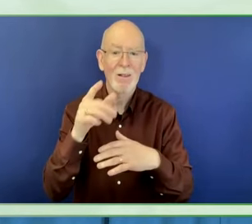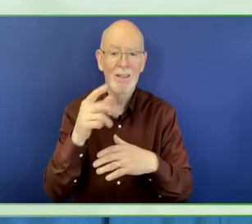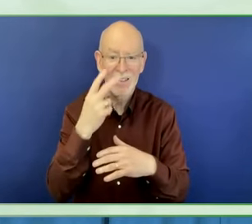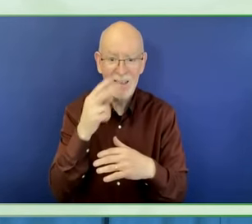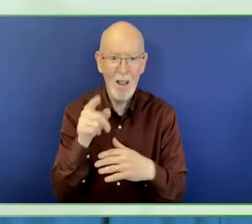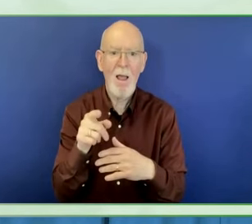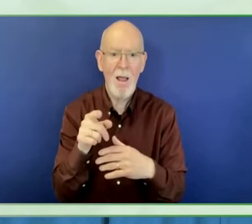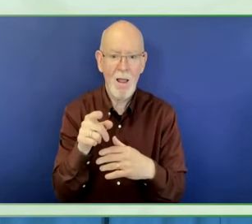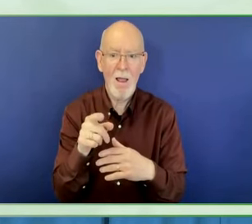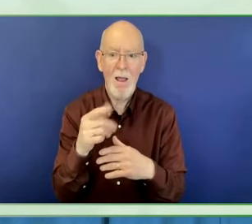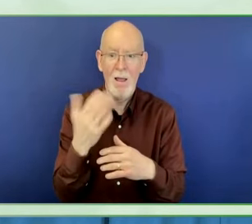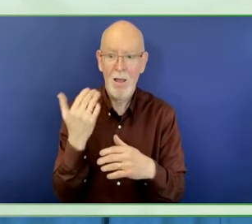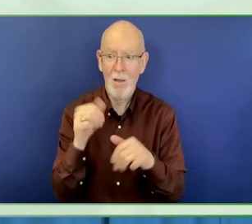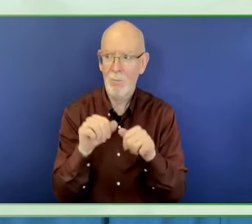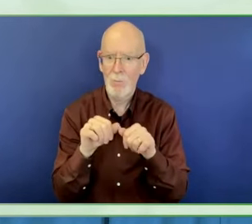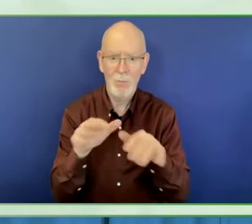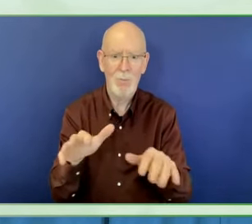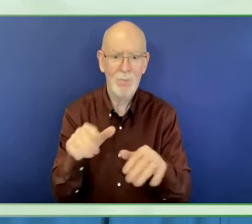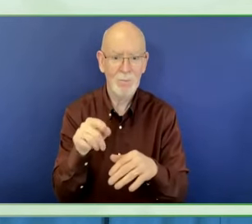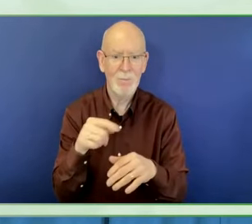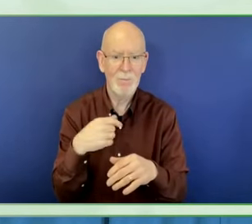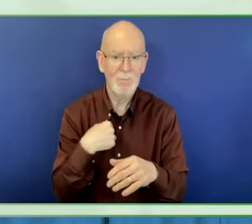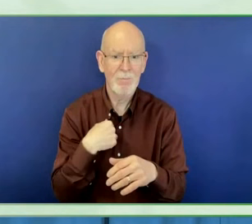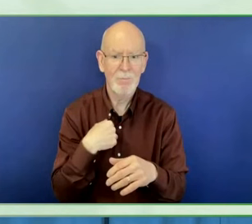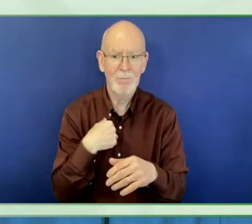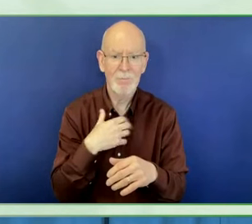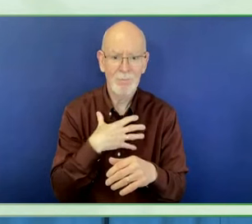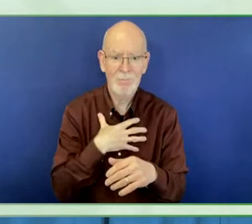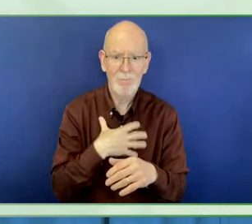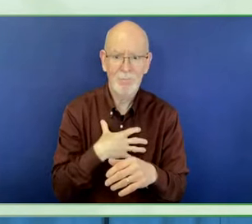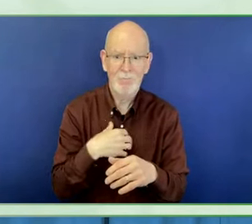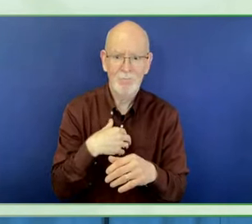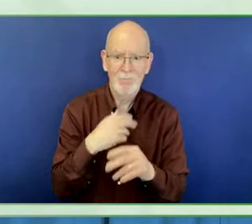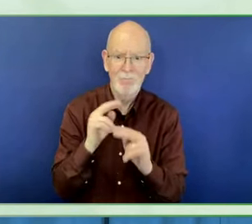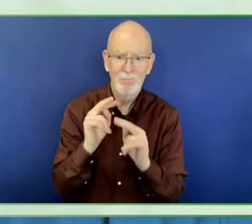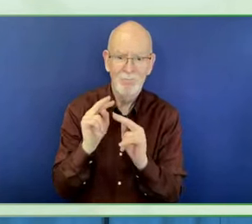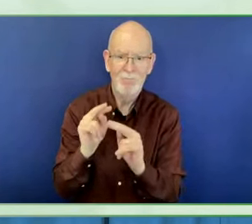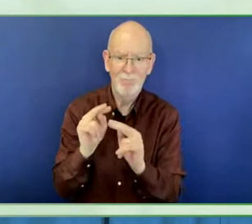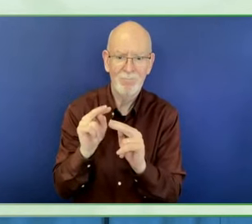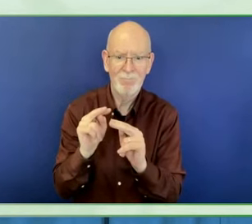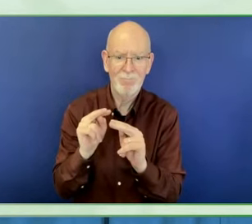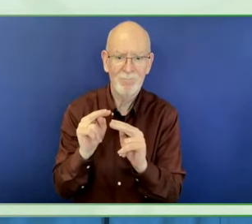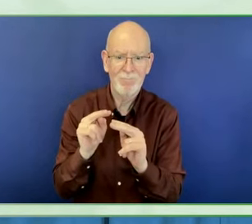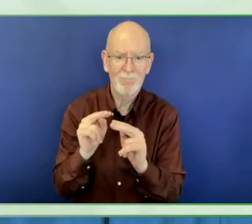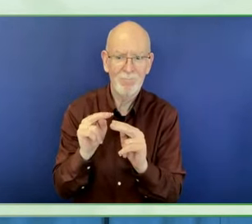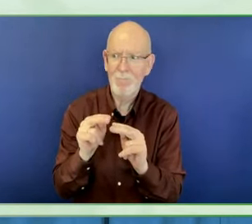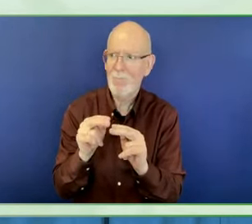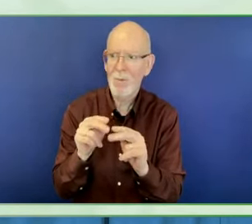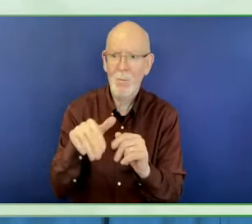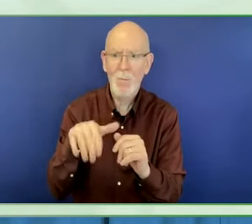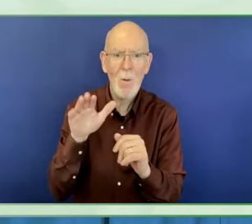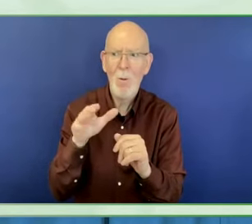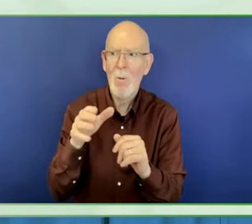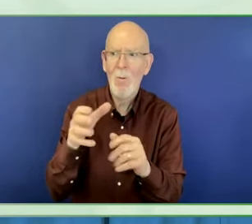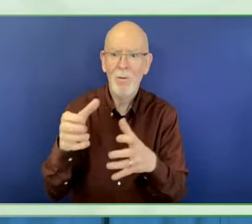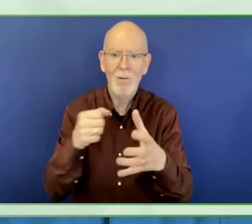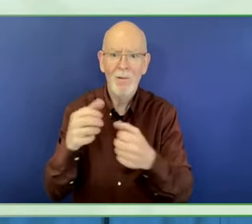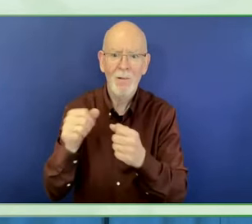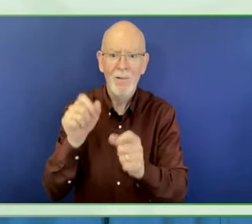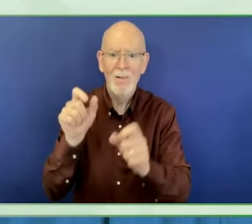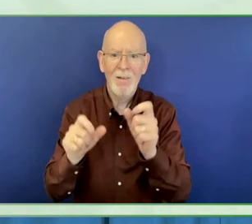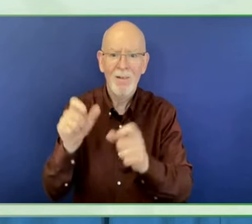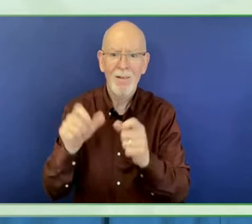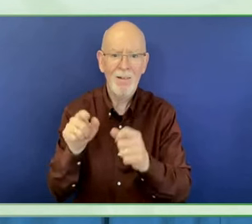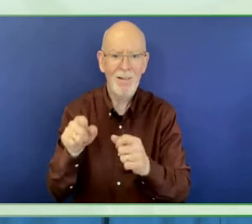to rolling with Cole and Charisma. Cole and Charisma, also known as their social media handles Roll with Cole and